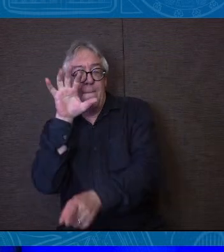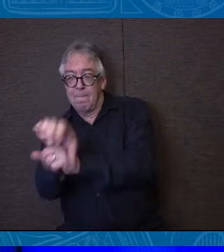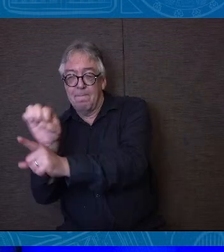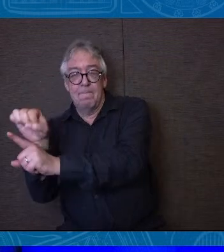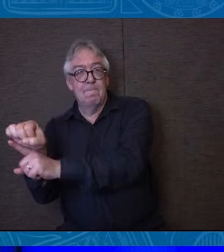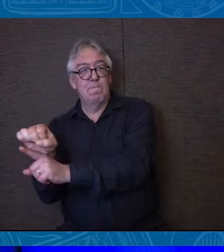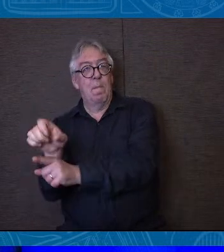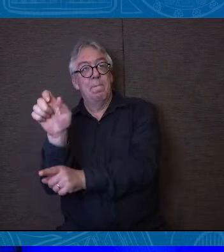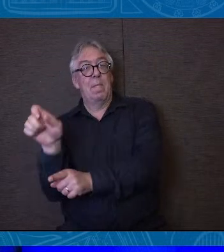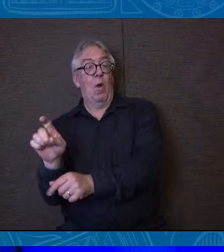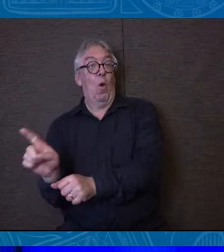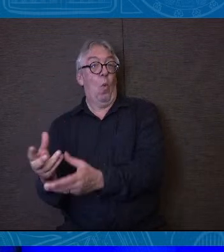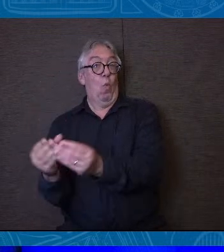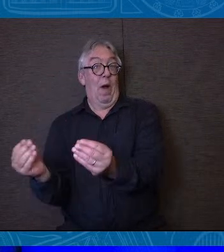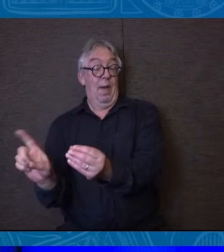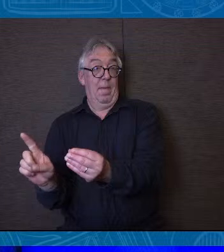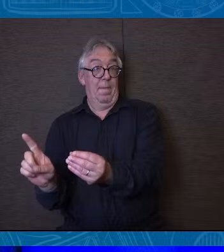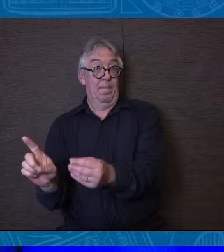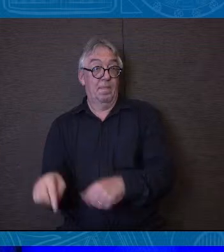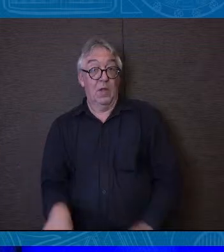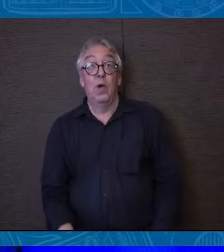be cellular